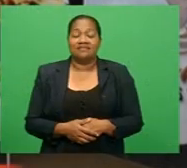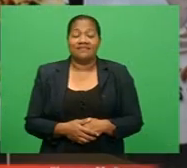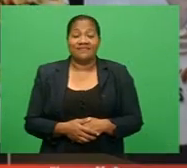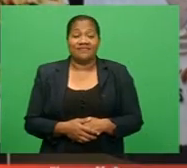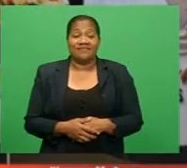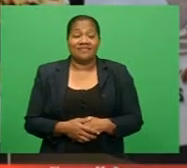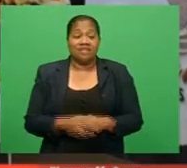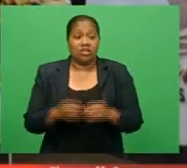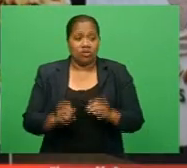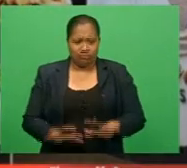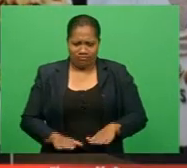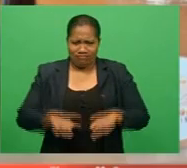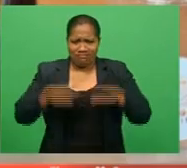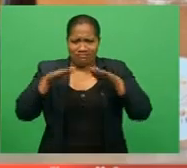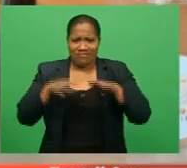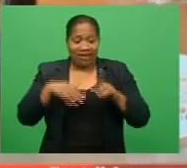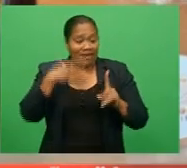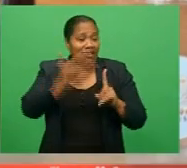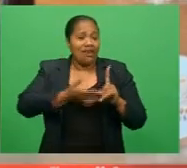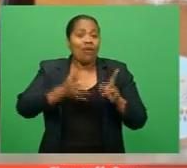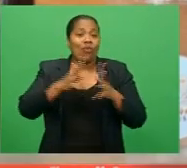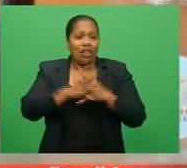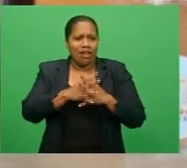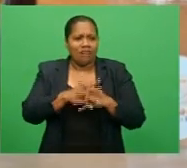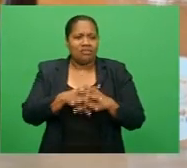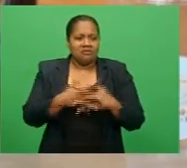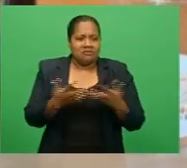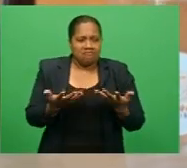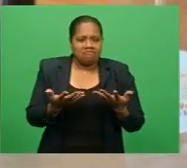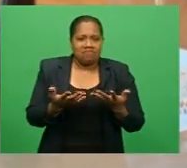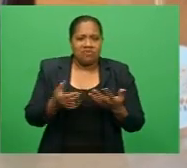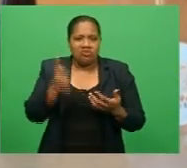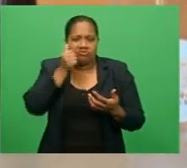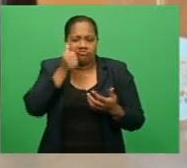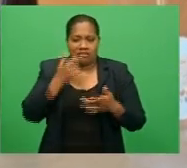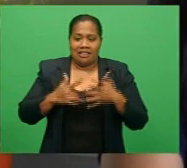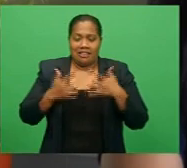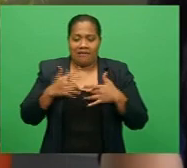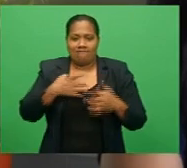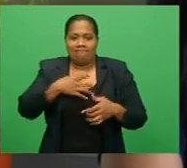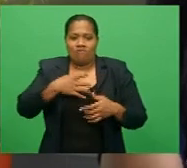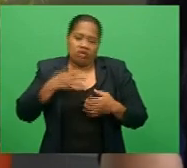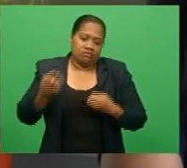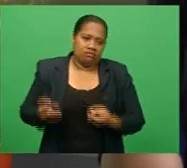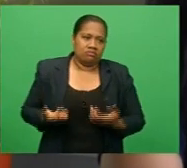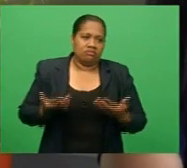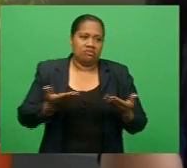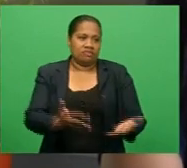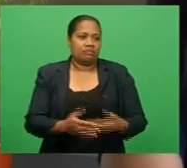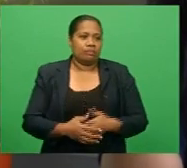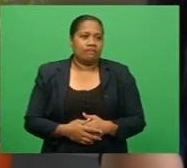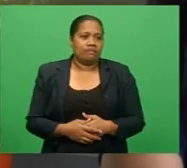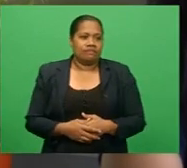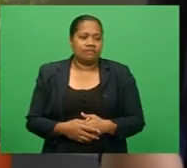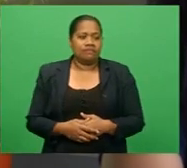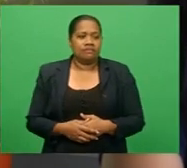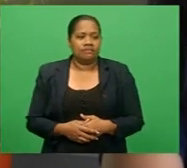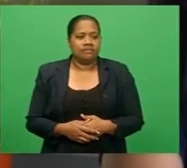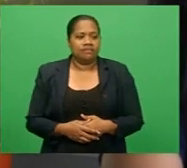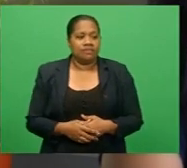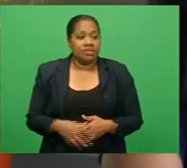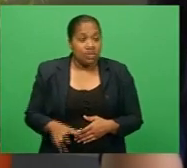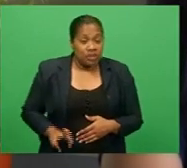Growing up, Williams always aimed to not settle for less, knowing that life has more to offer. The journey was really